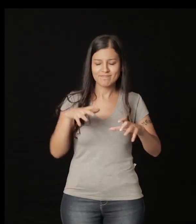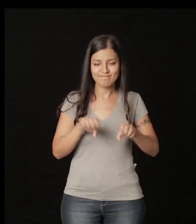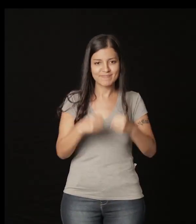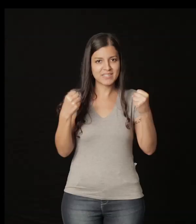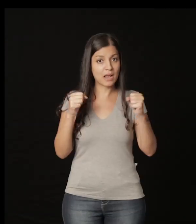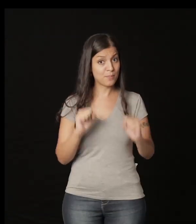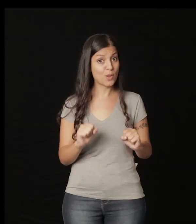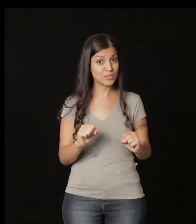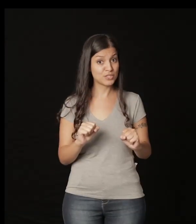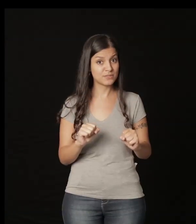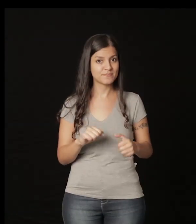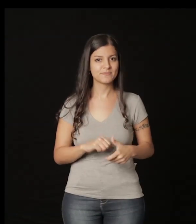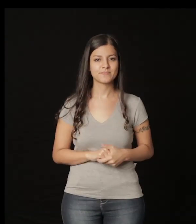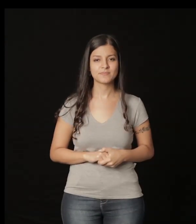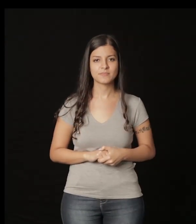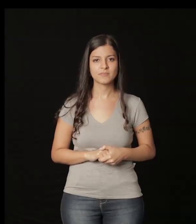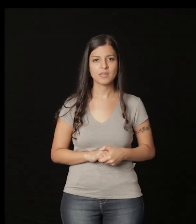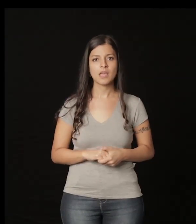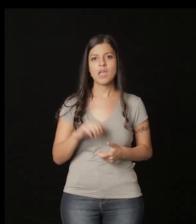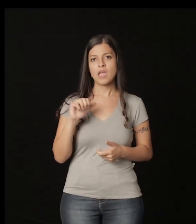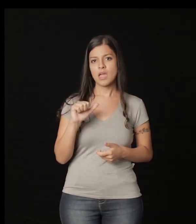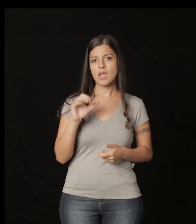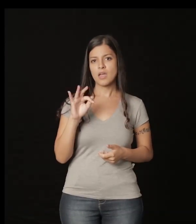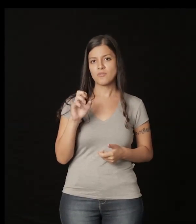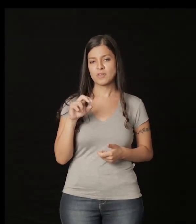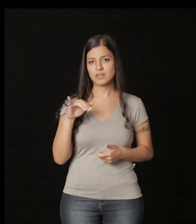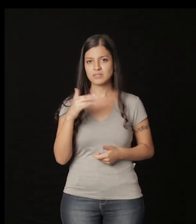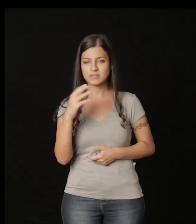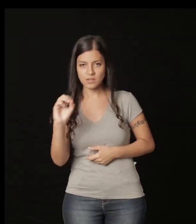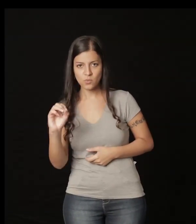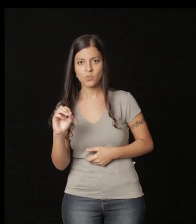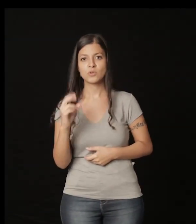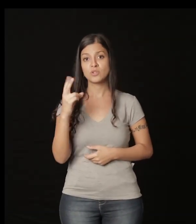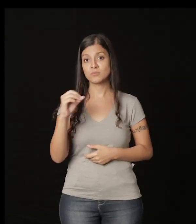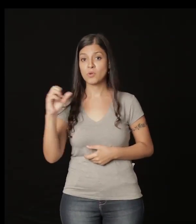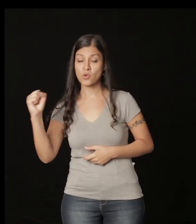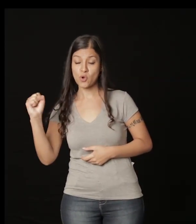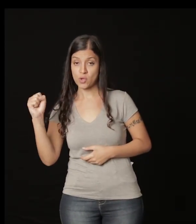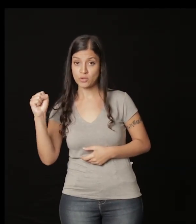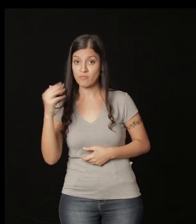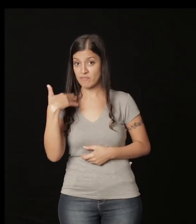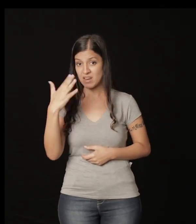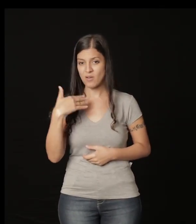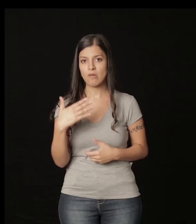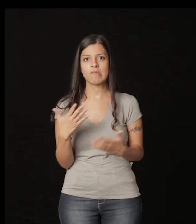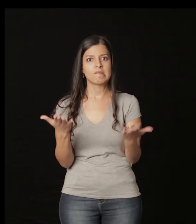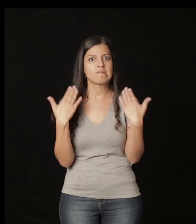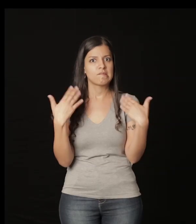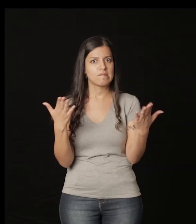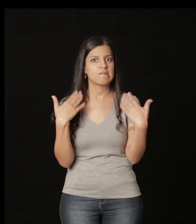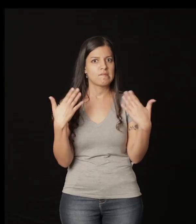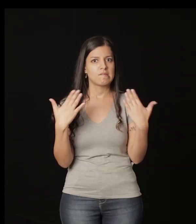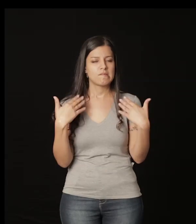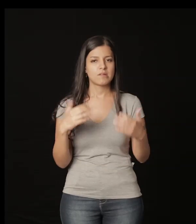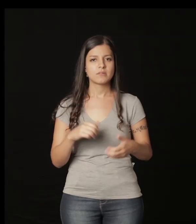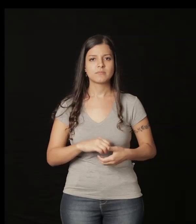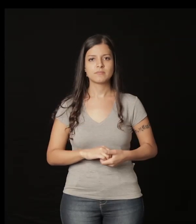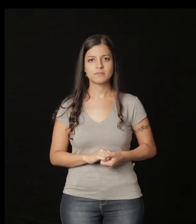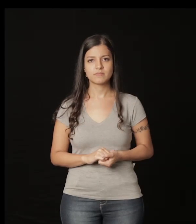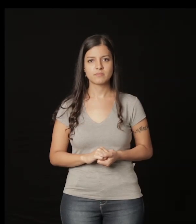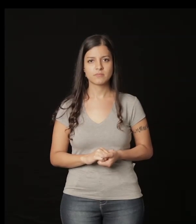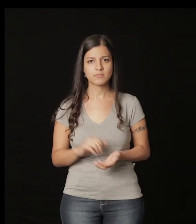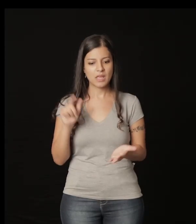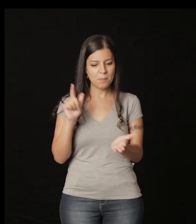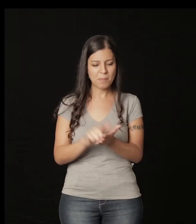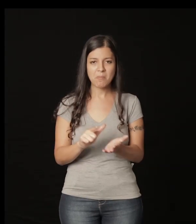this is in Afghanistan in the summer of 2008. It was boiling hot. And the paper was literally cooking